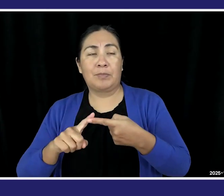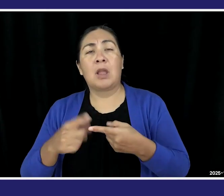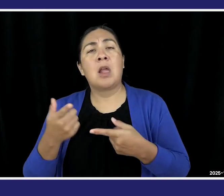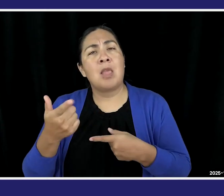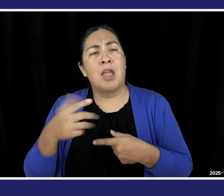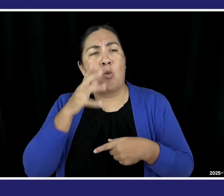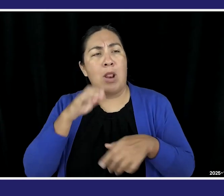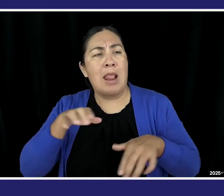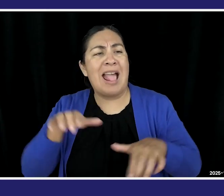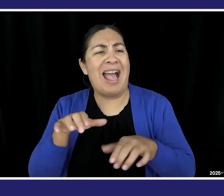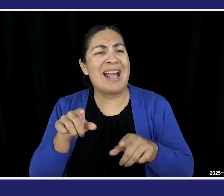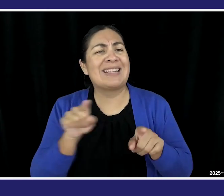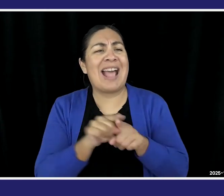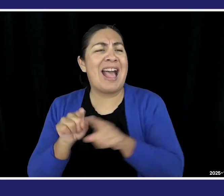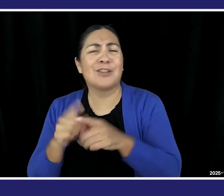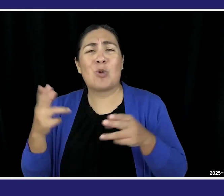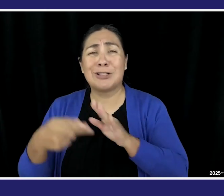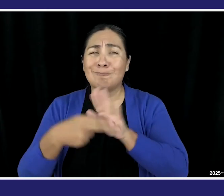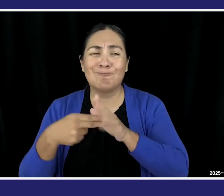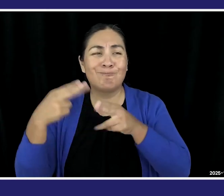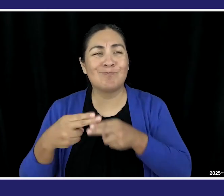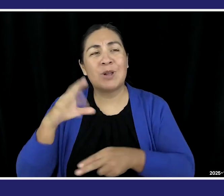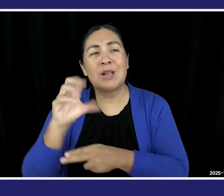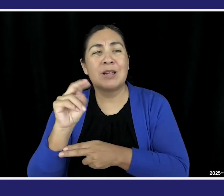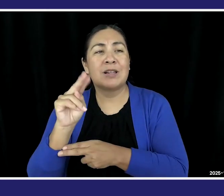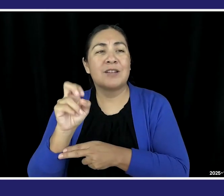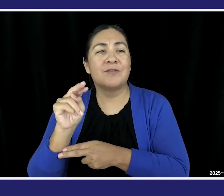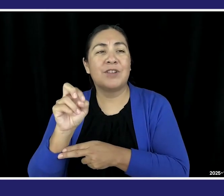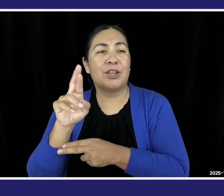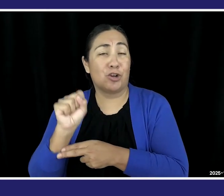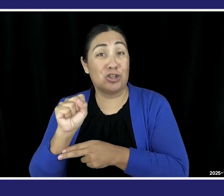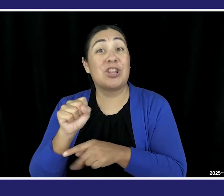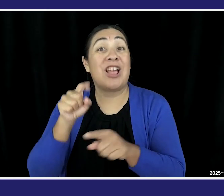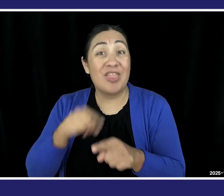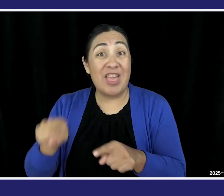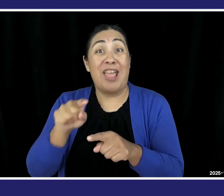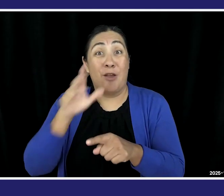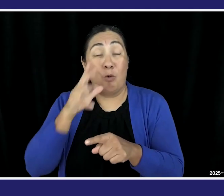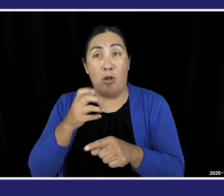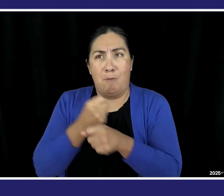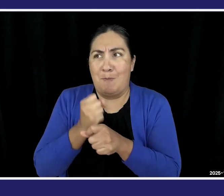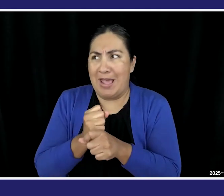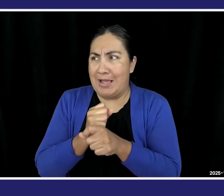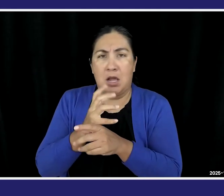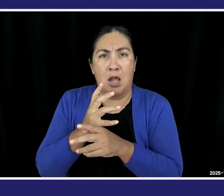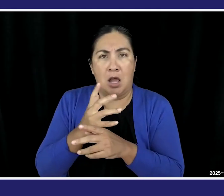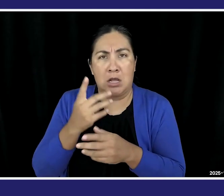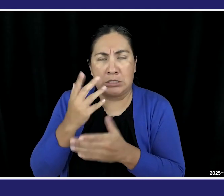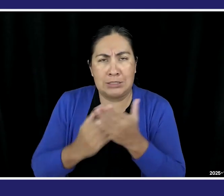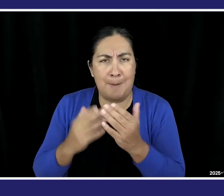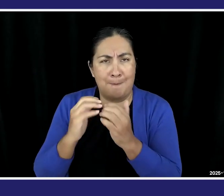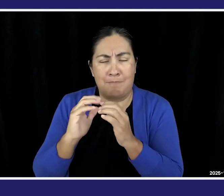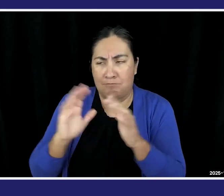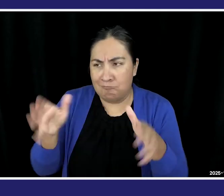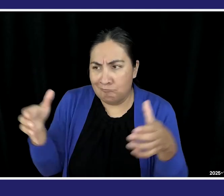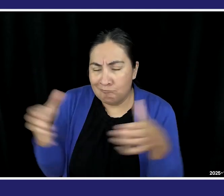the local level to bring in, to create a table that would bring in all of the funded entities at the local level as